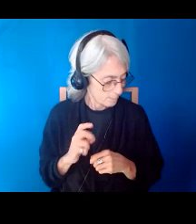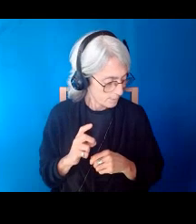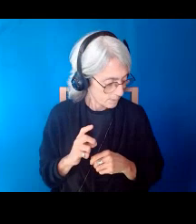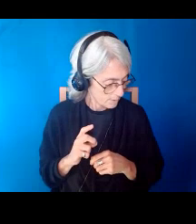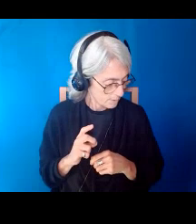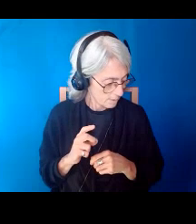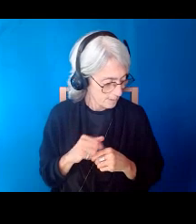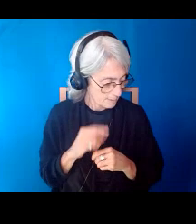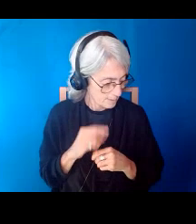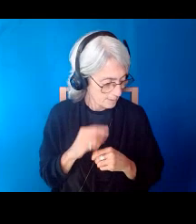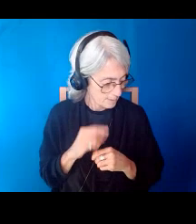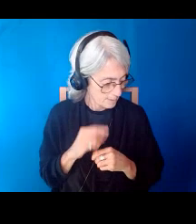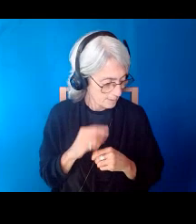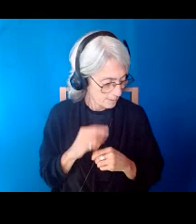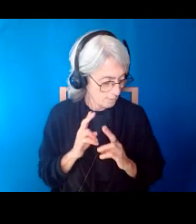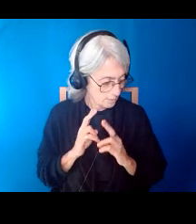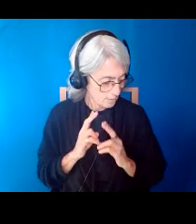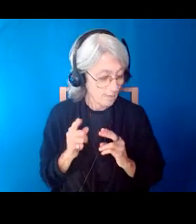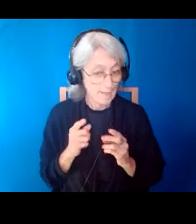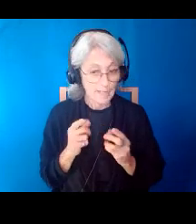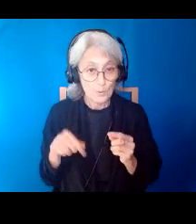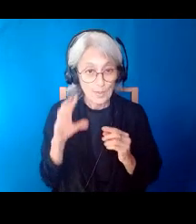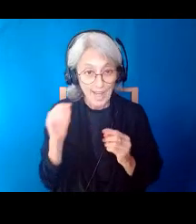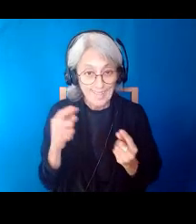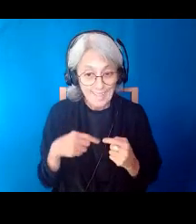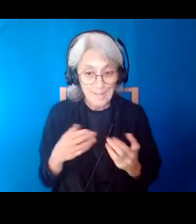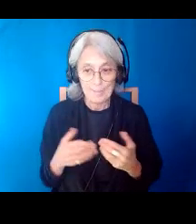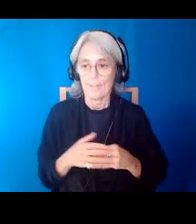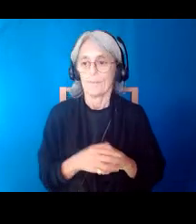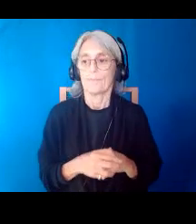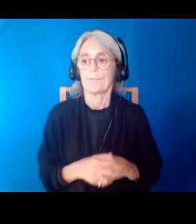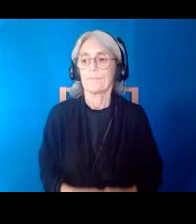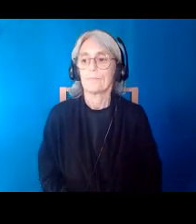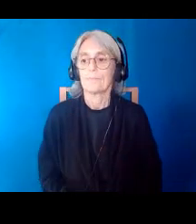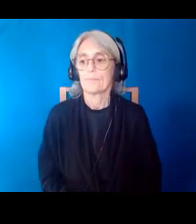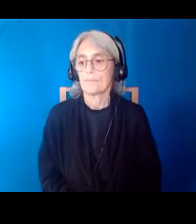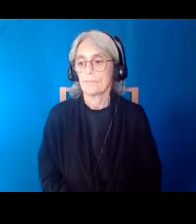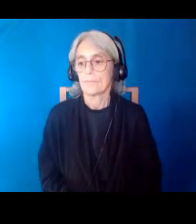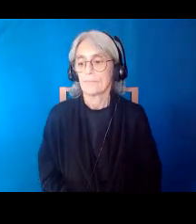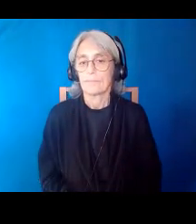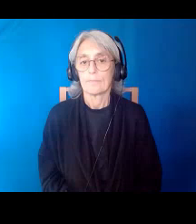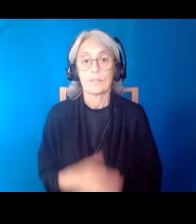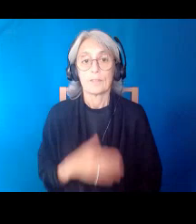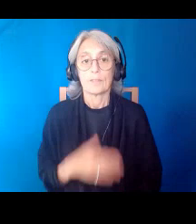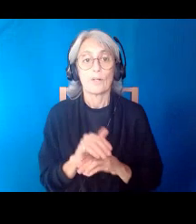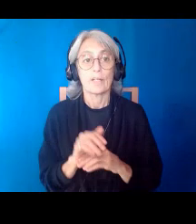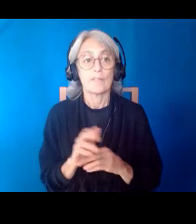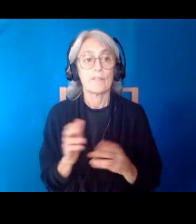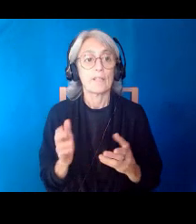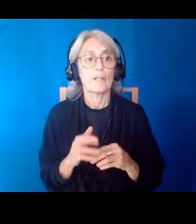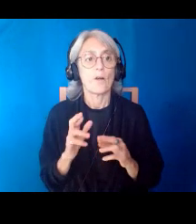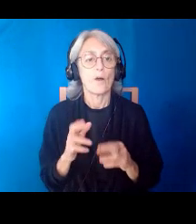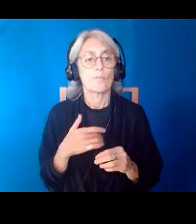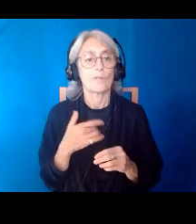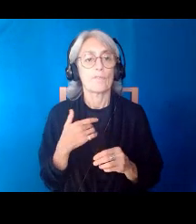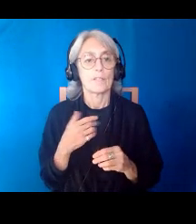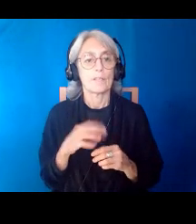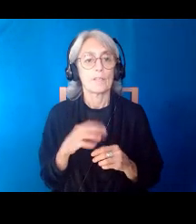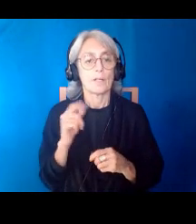my hometown, and I'm so honored that you guys came here. And I hope you enjoy your evening here. I hope you feel the spirit